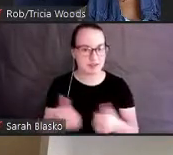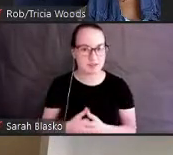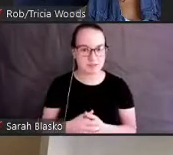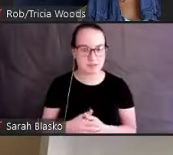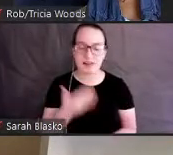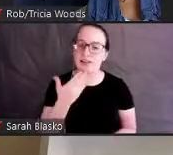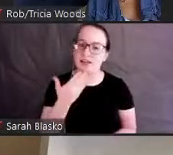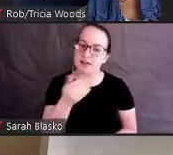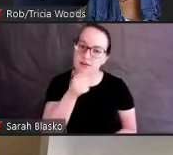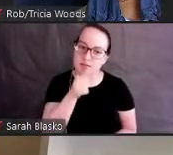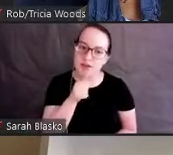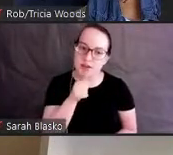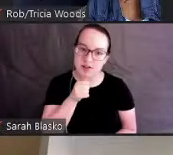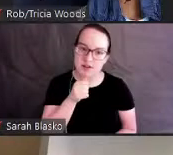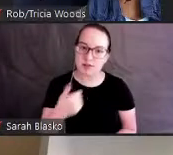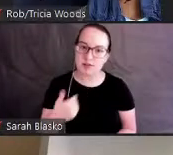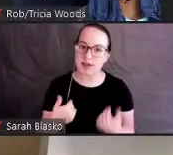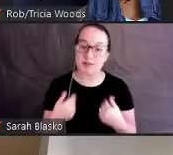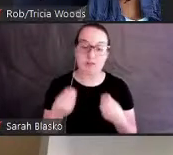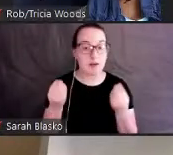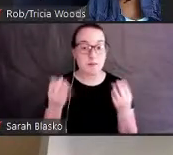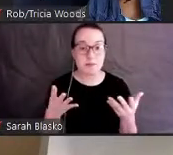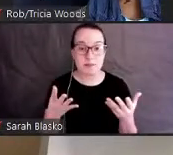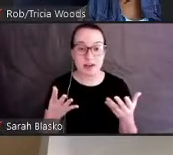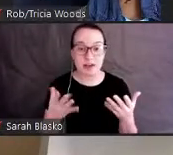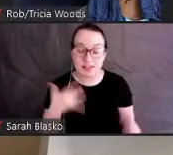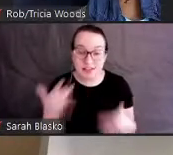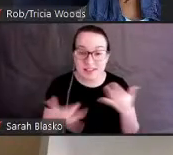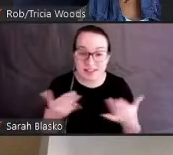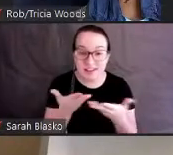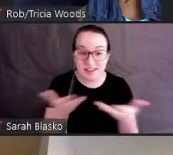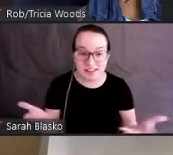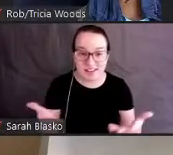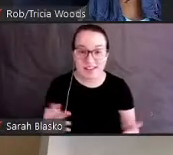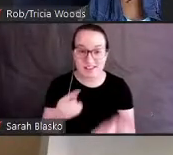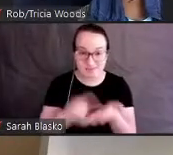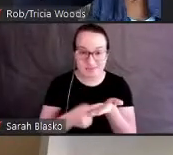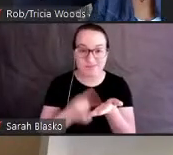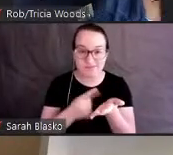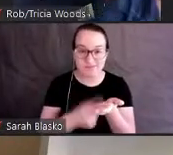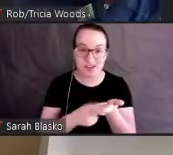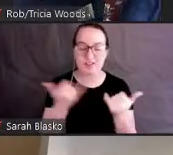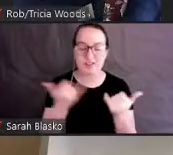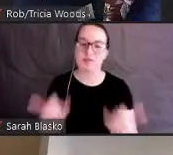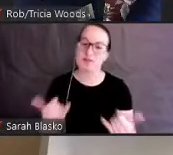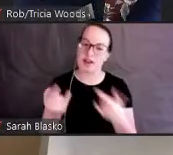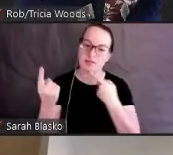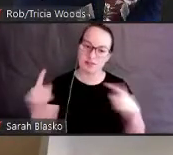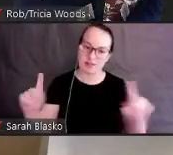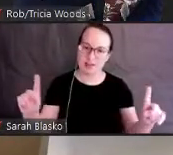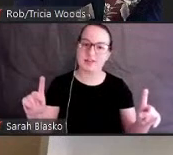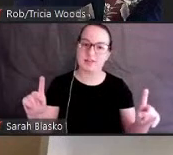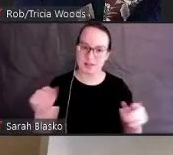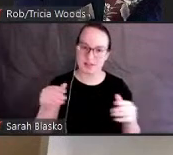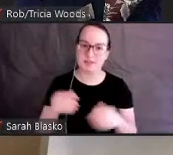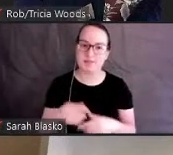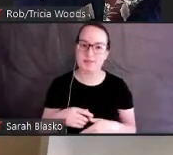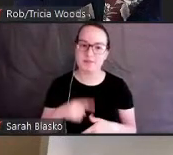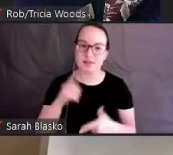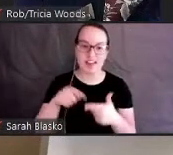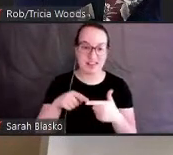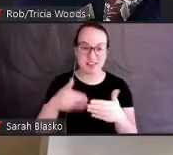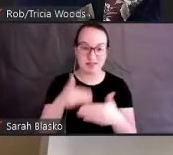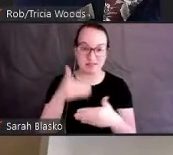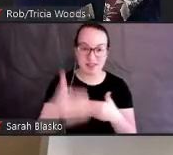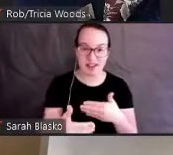but we have a lot of exciting things to talk about. So let's go ahead and go to announcements. And then after the announcements, Hadrian, if we're